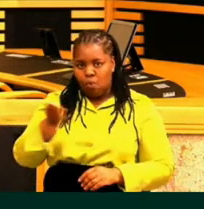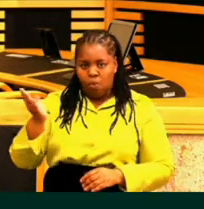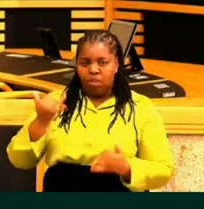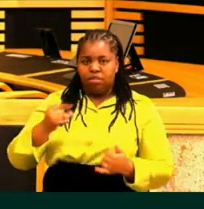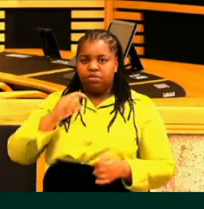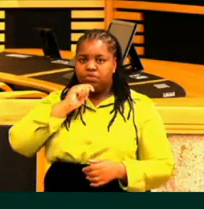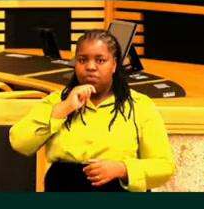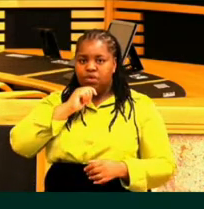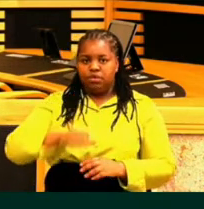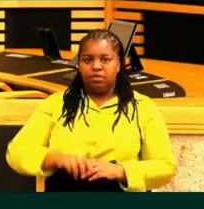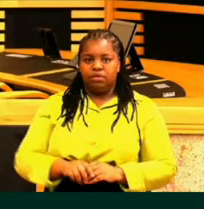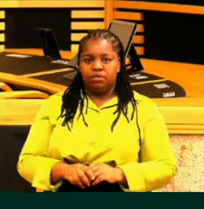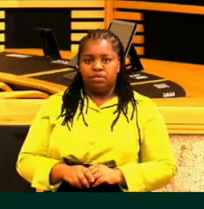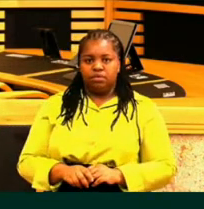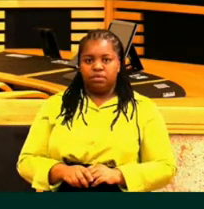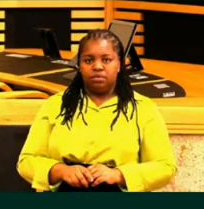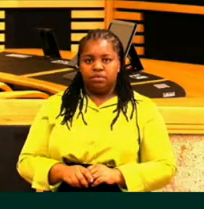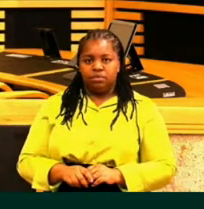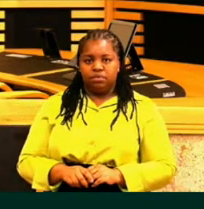morning